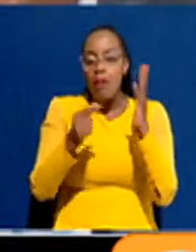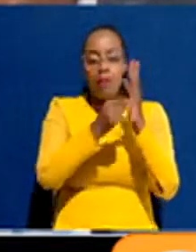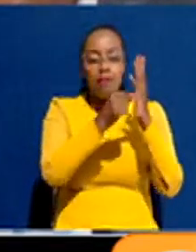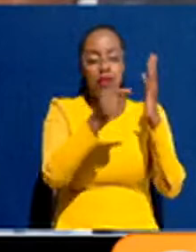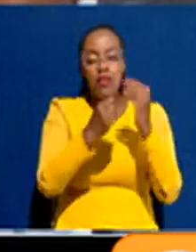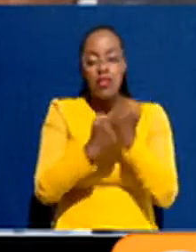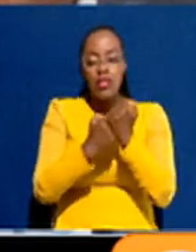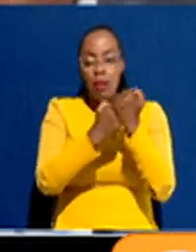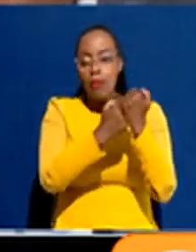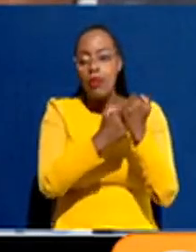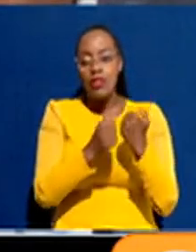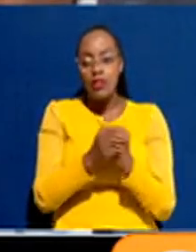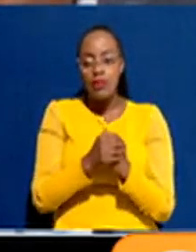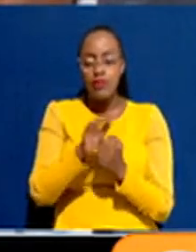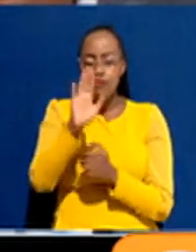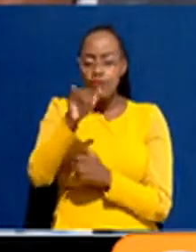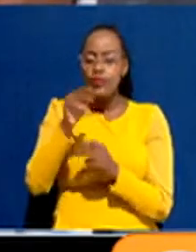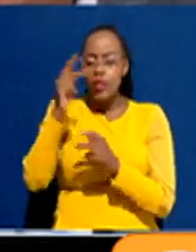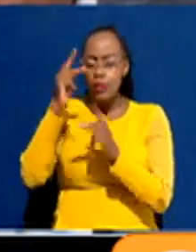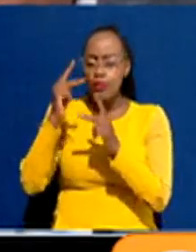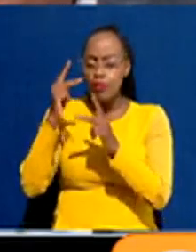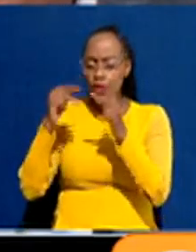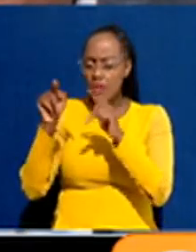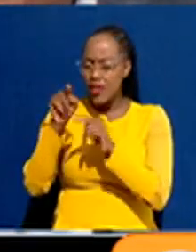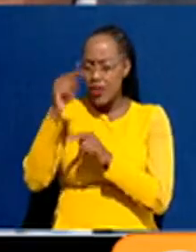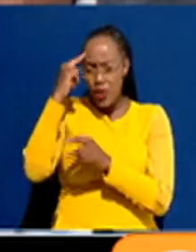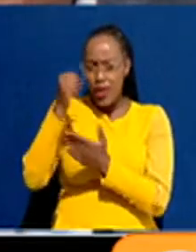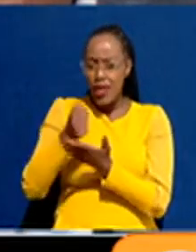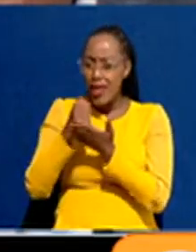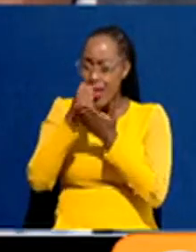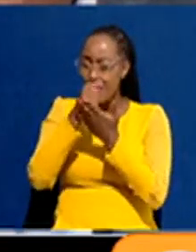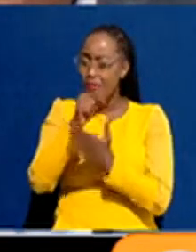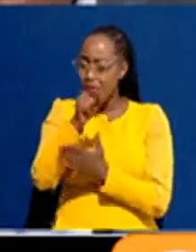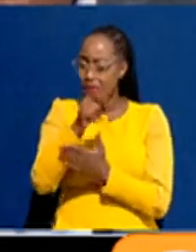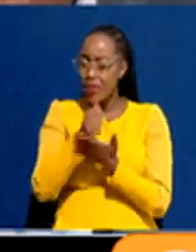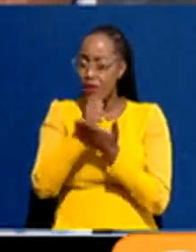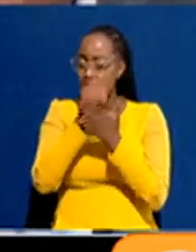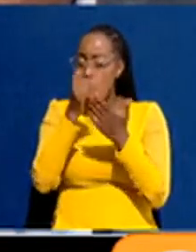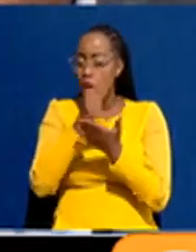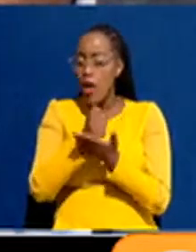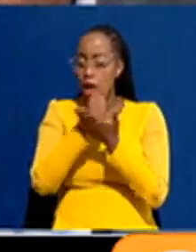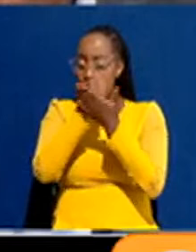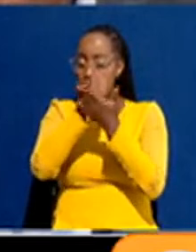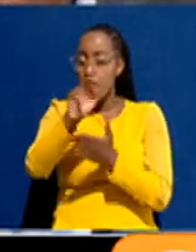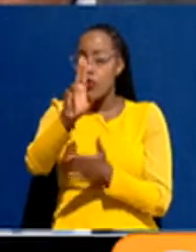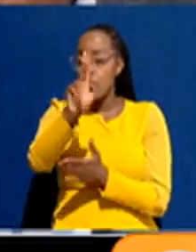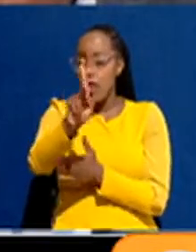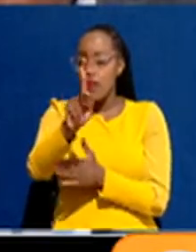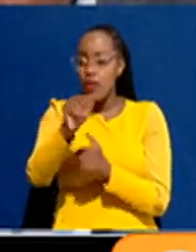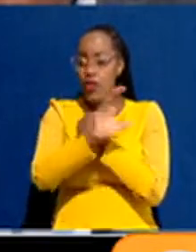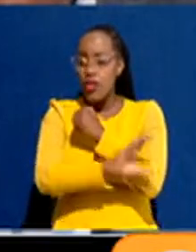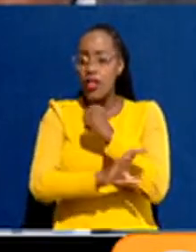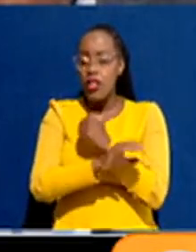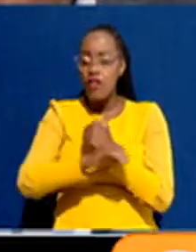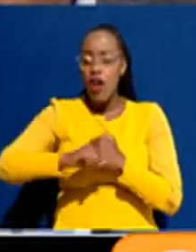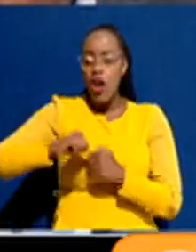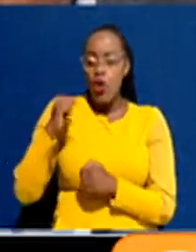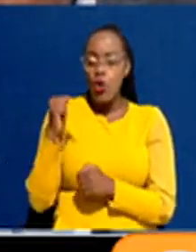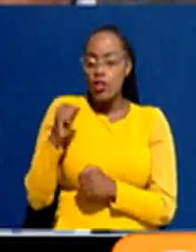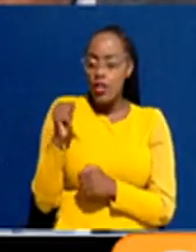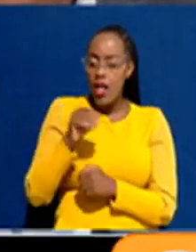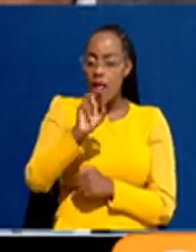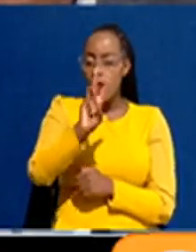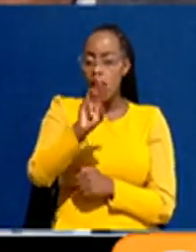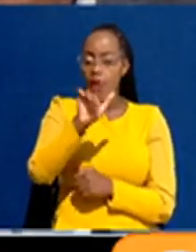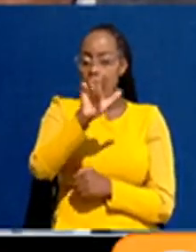support? Prof, let me jump in. Do you think this helps him with, or helps the United Kingdom with countries like Scotland and Wales, that, you